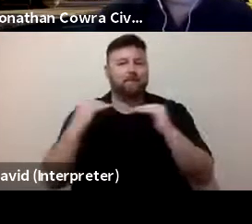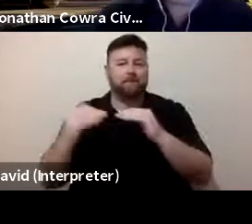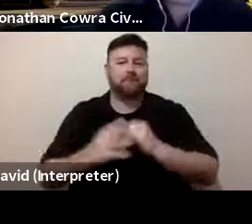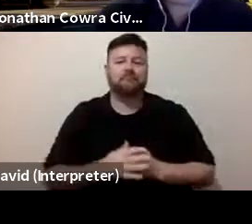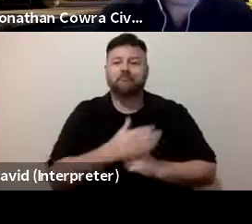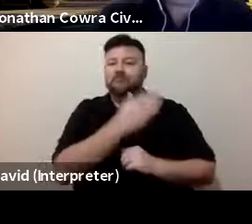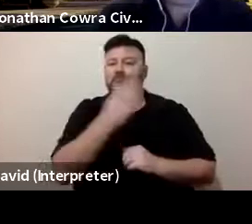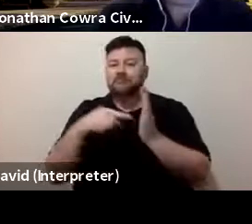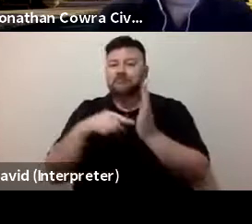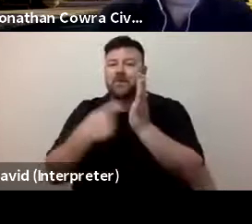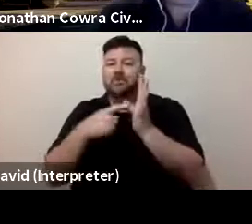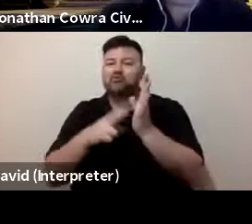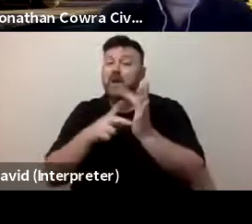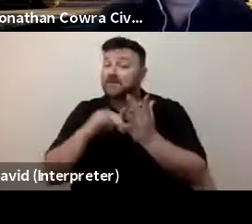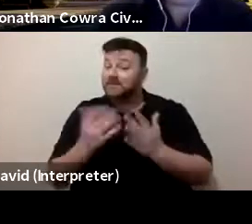Travis?